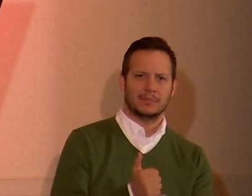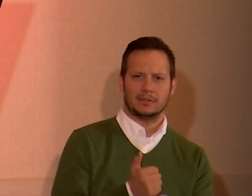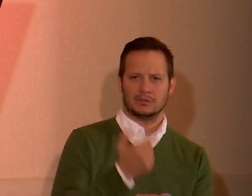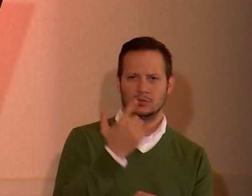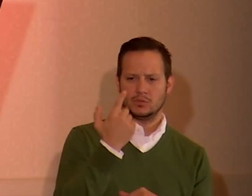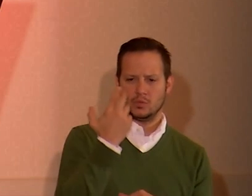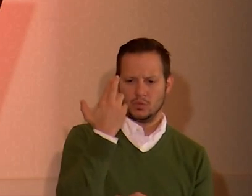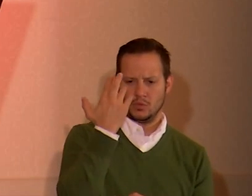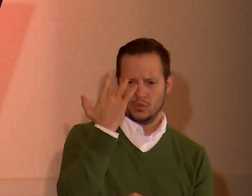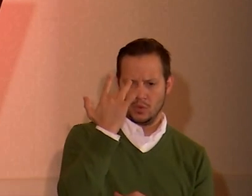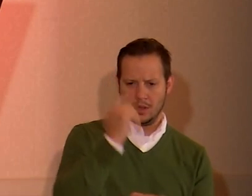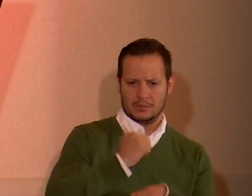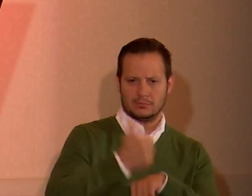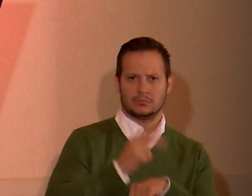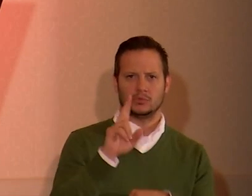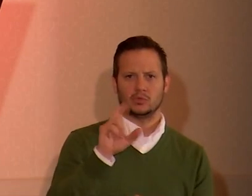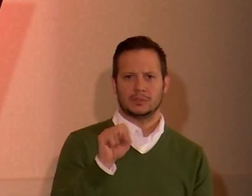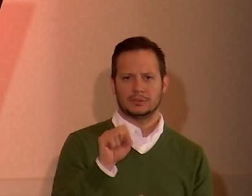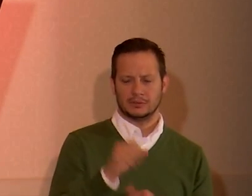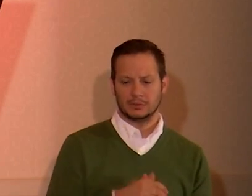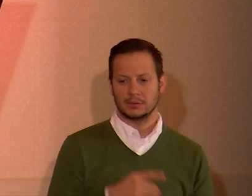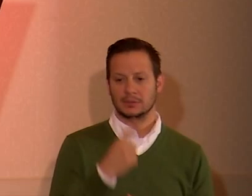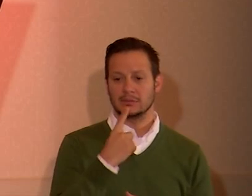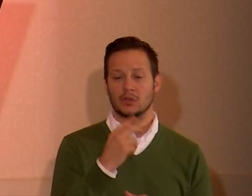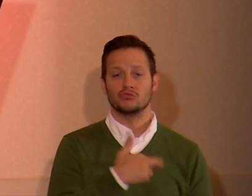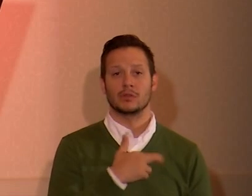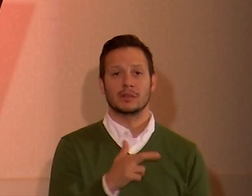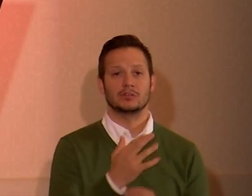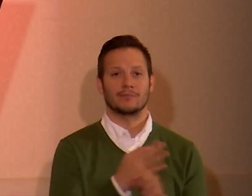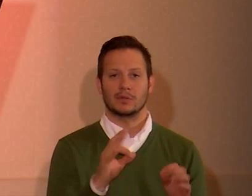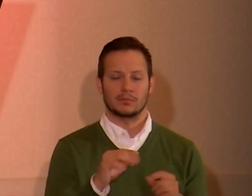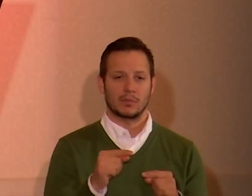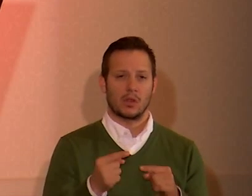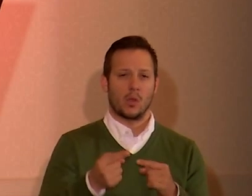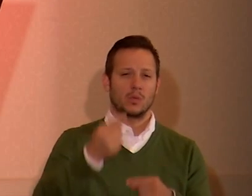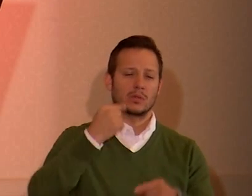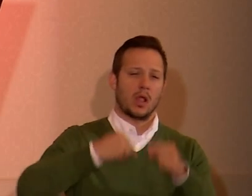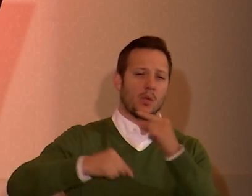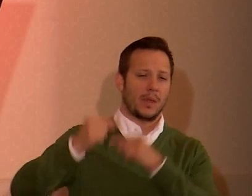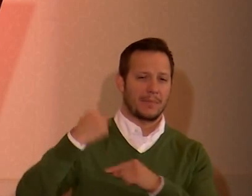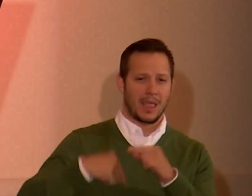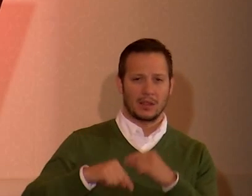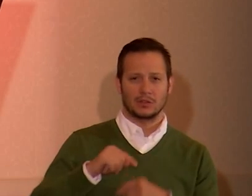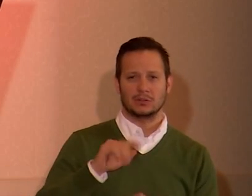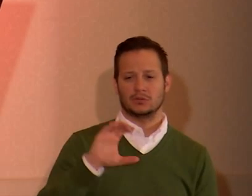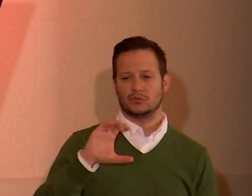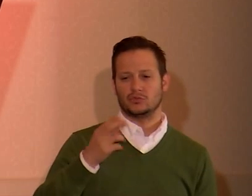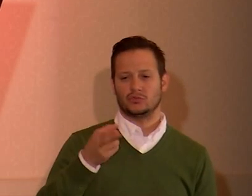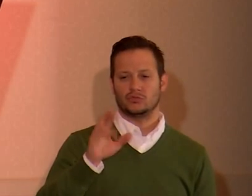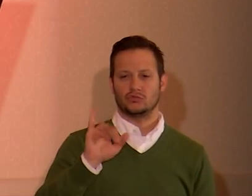States. And he said that religious freedom goes all the way back to Christopher Columbus.